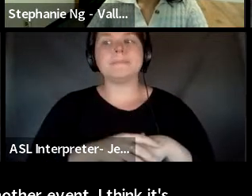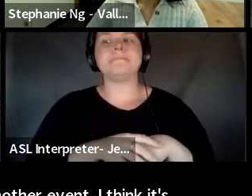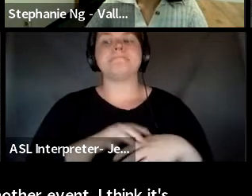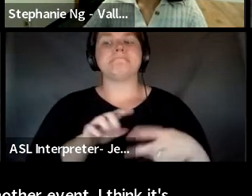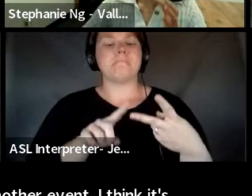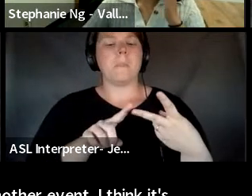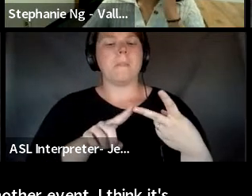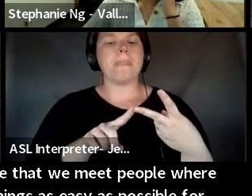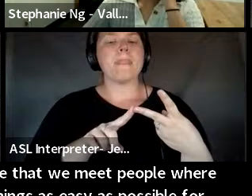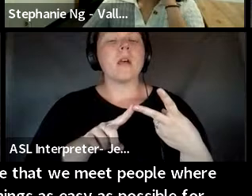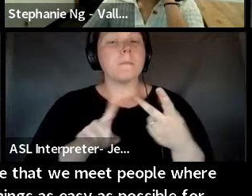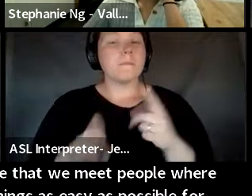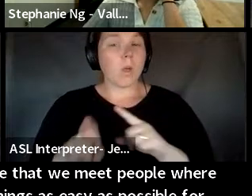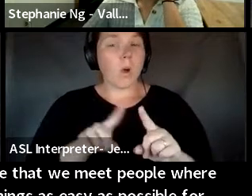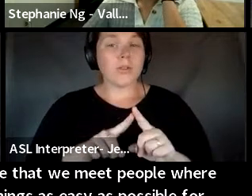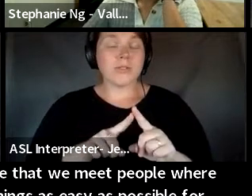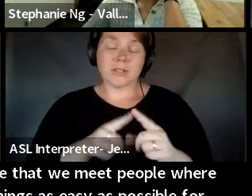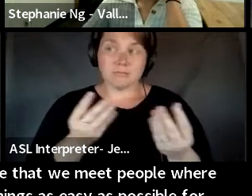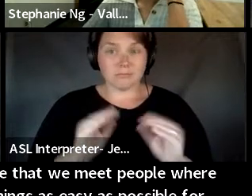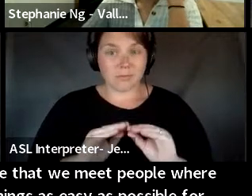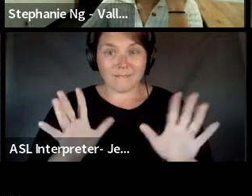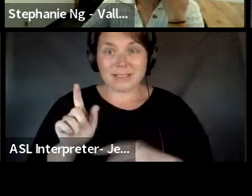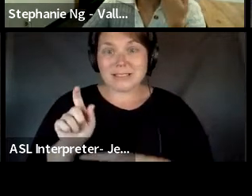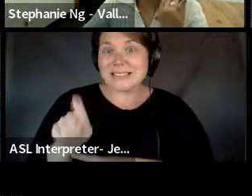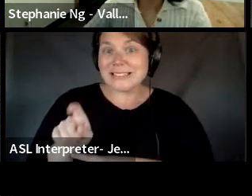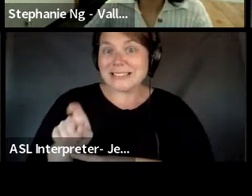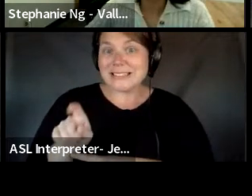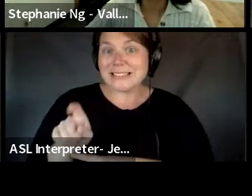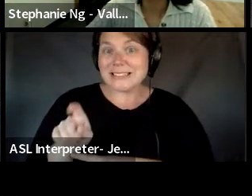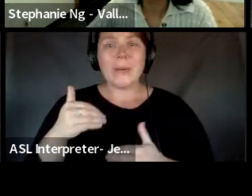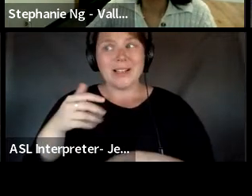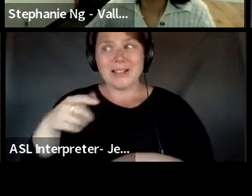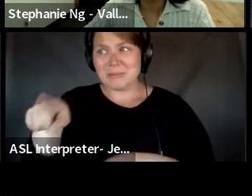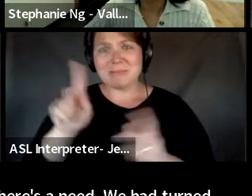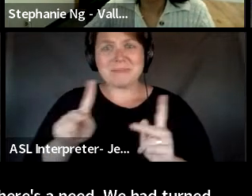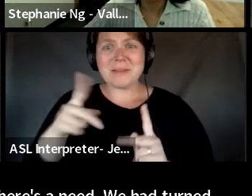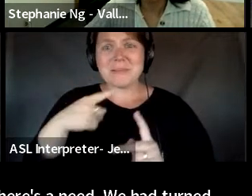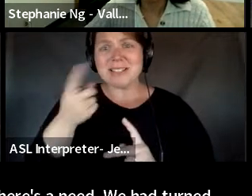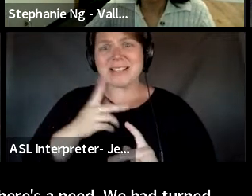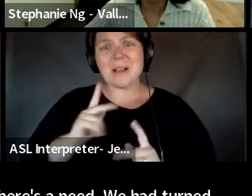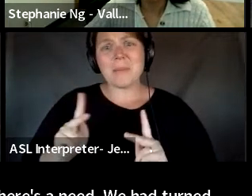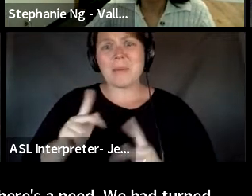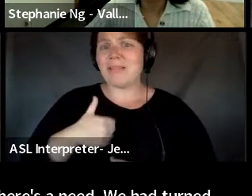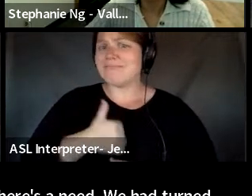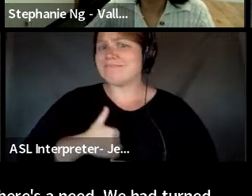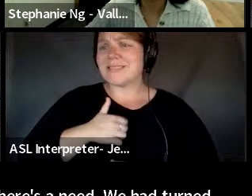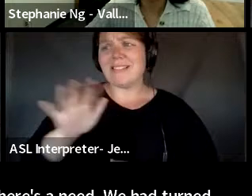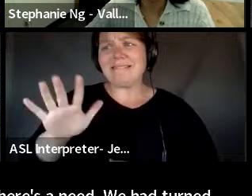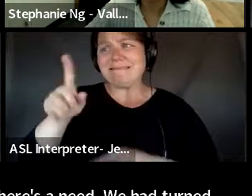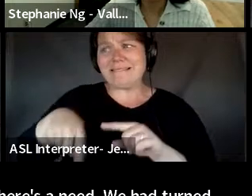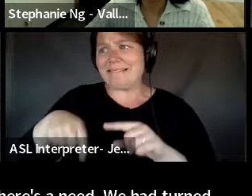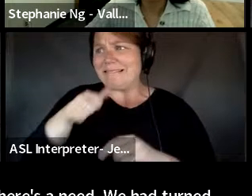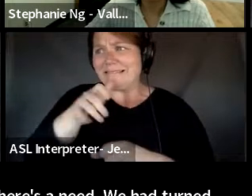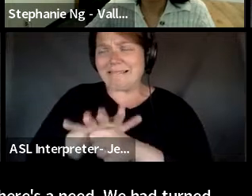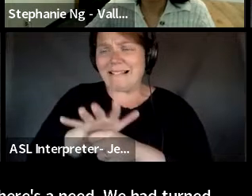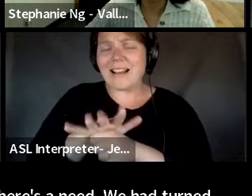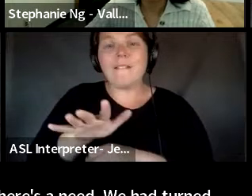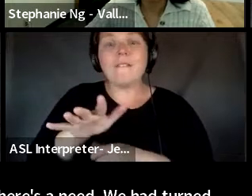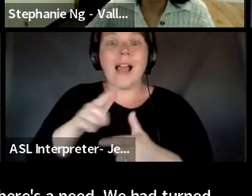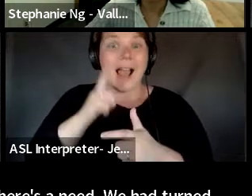And, you know, obviously there's a need. When we had turned people away, obviously there's a need. So to be able to replicate that, I think it's going to be absolutely